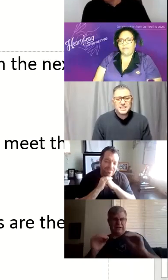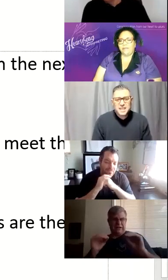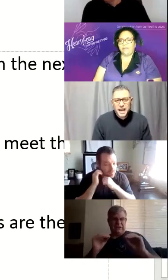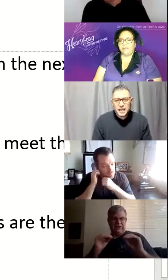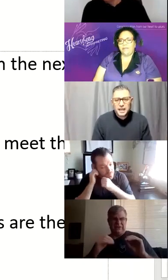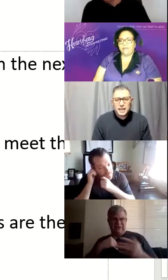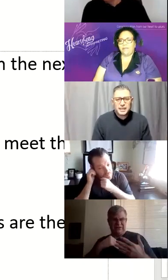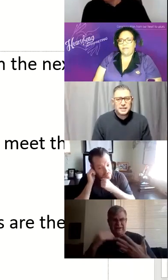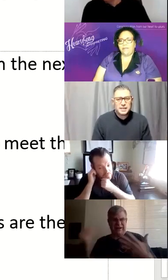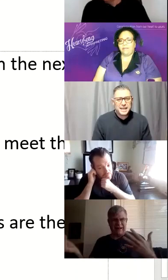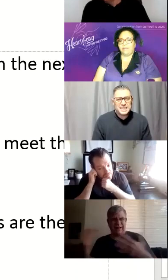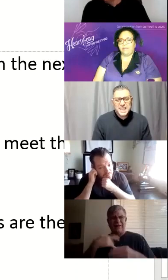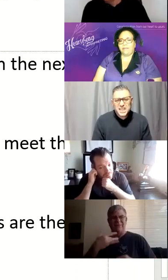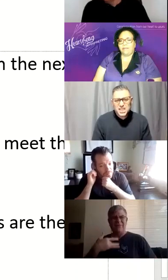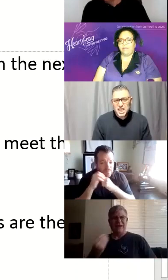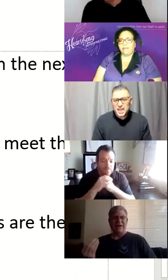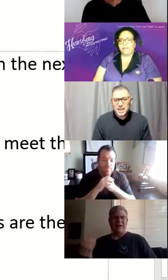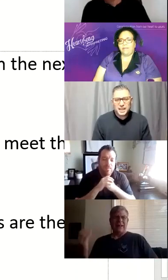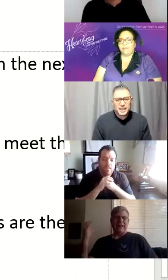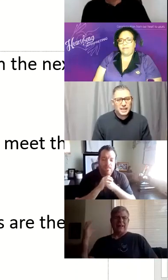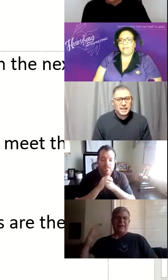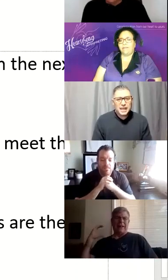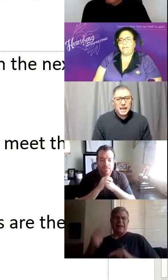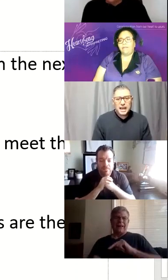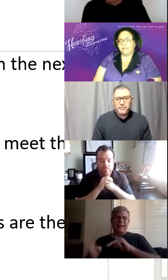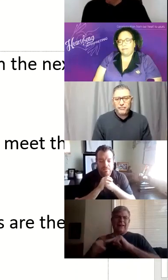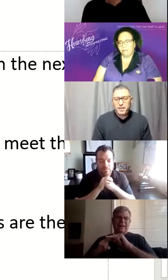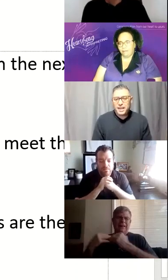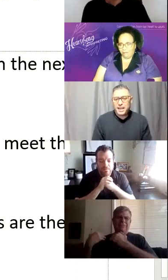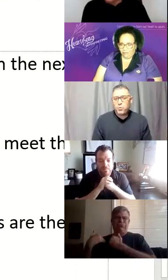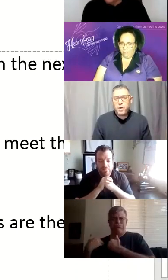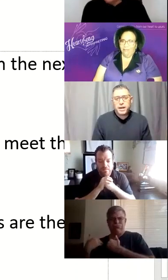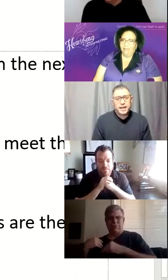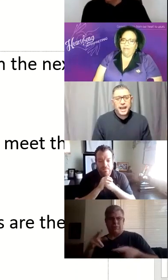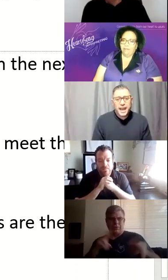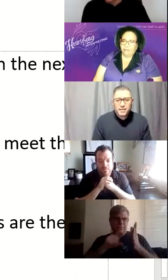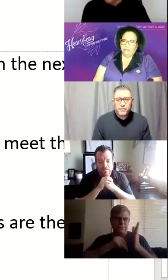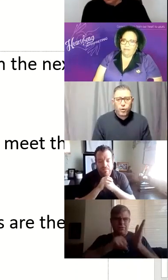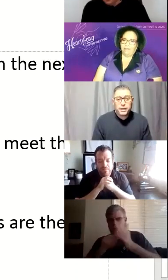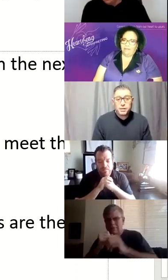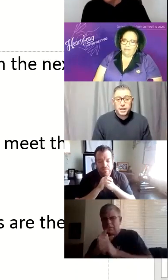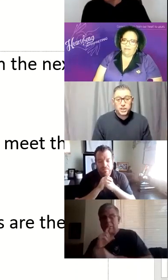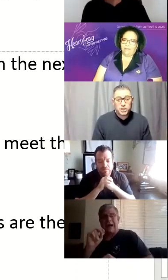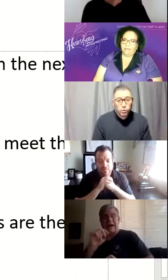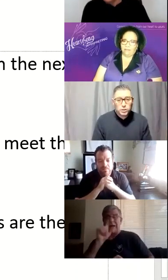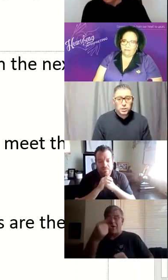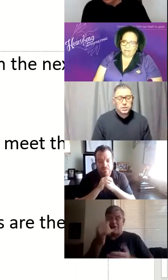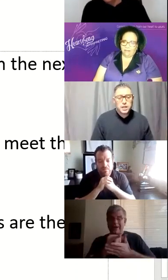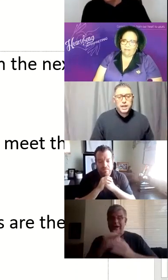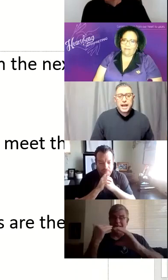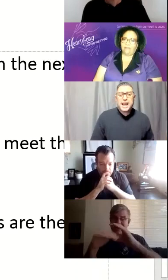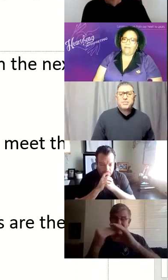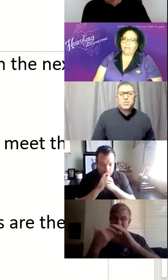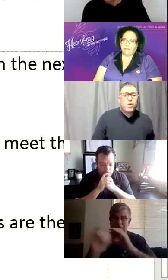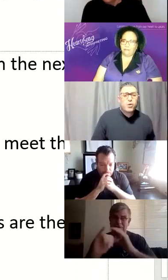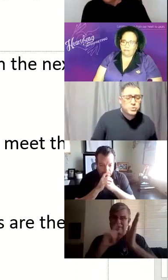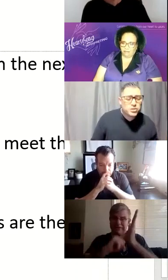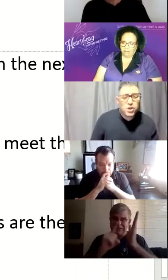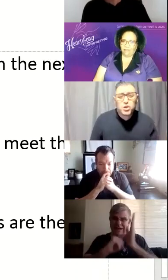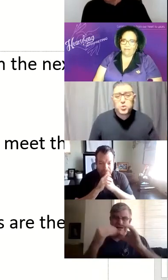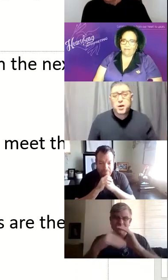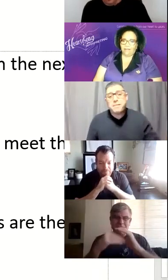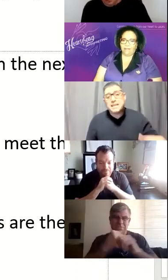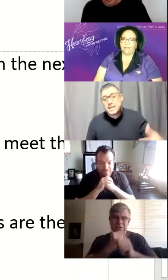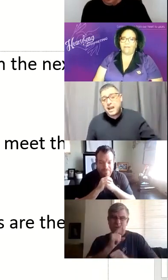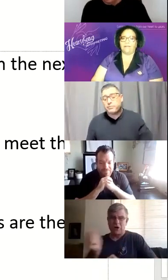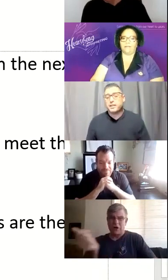and the signing and then my teaching. And I feel like, whoa, I got a heck of a weight on my shoulders. I have to do all this research